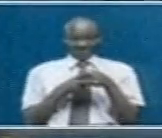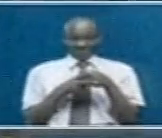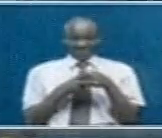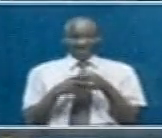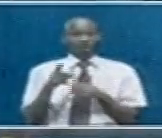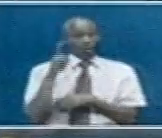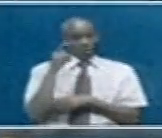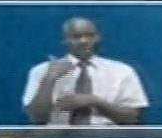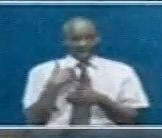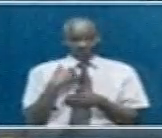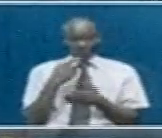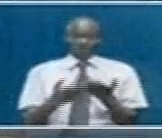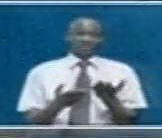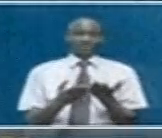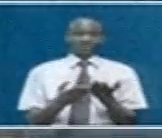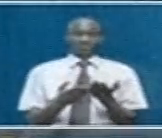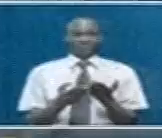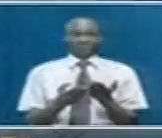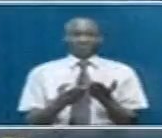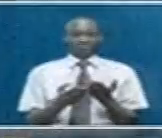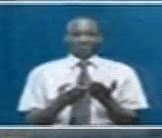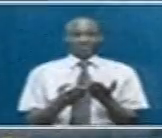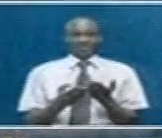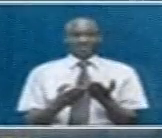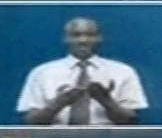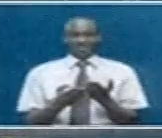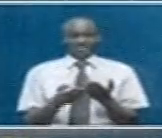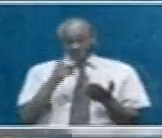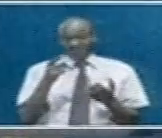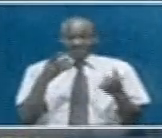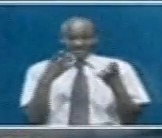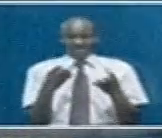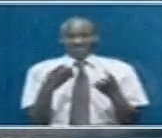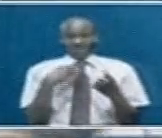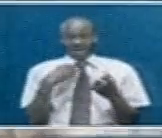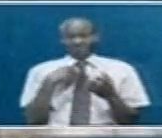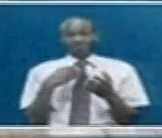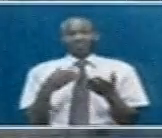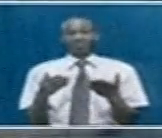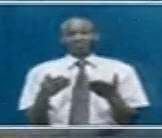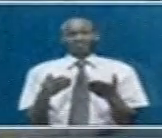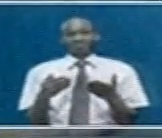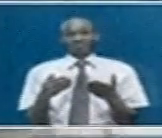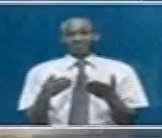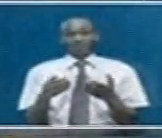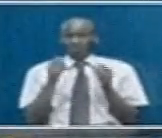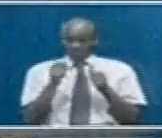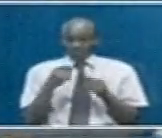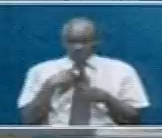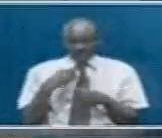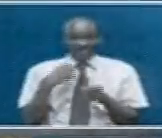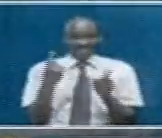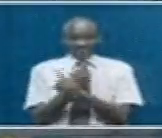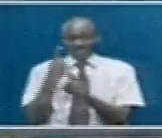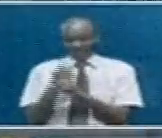have those roads which have been designed, and those ones are easily, you can easily quote, because you have all the design